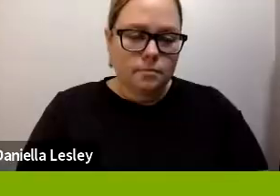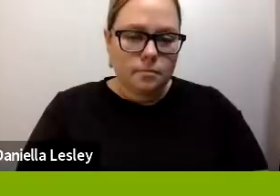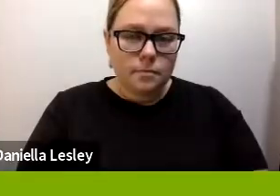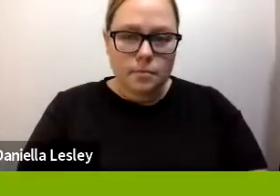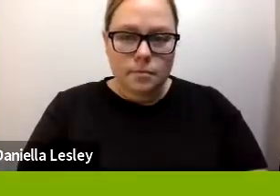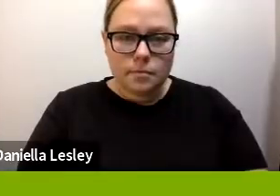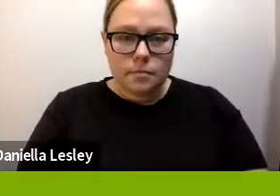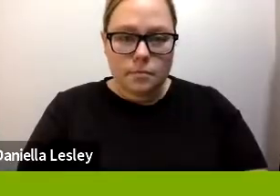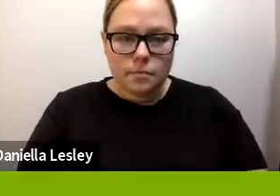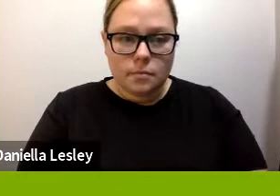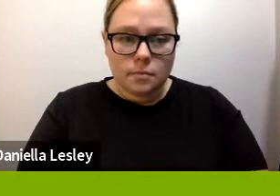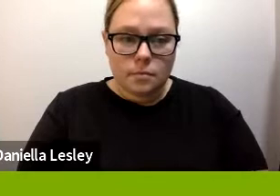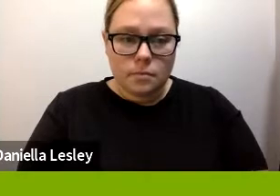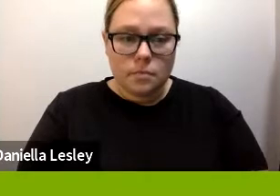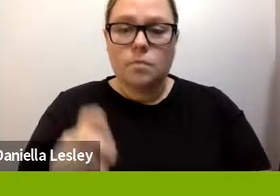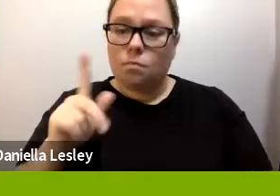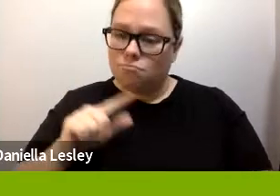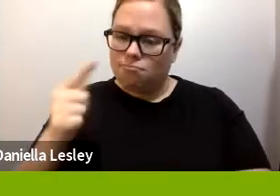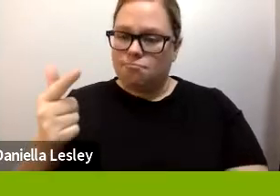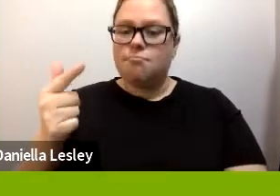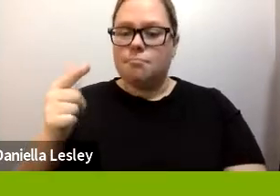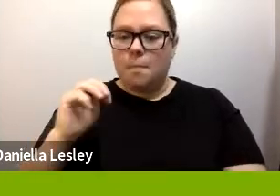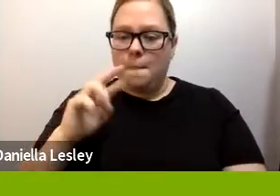Over to you, Mr. Misko.